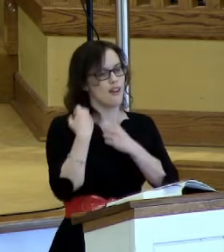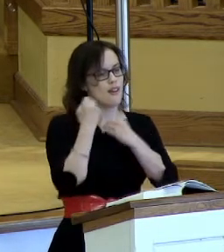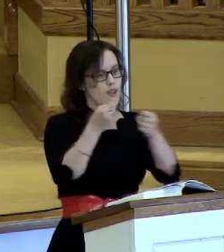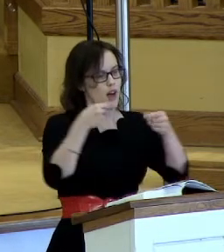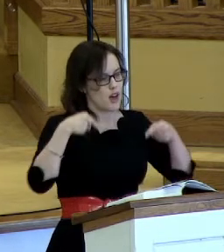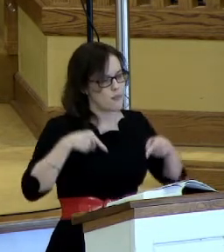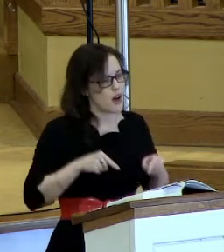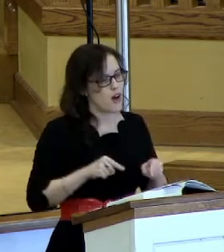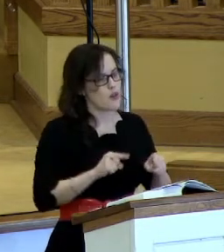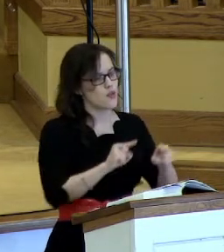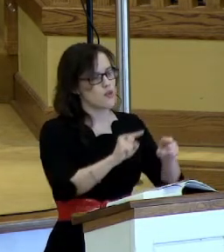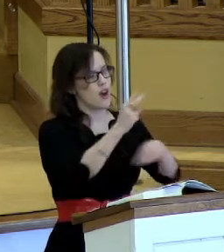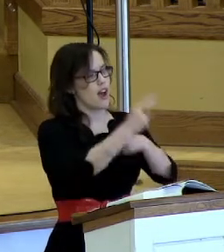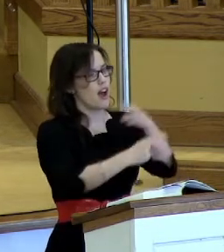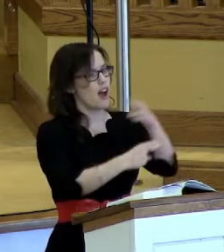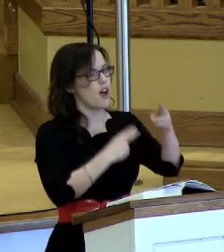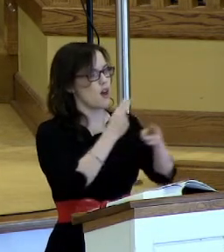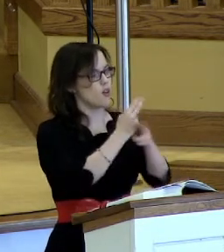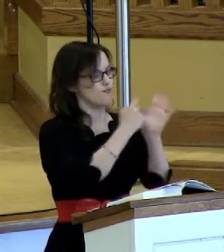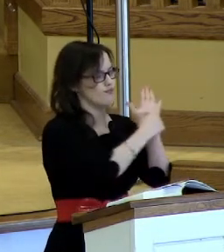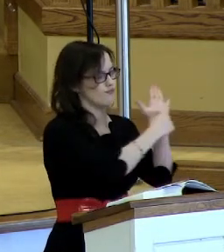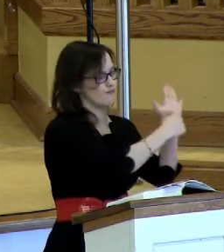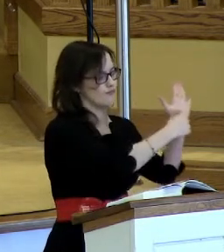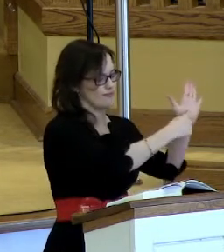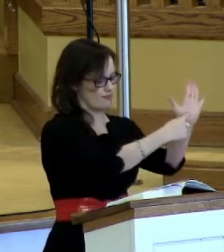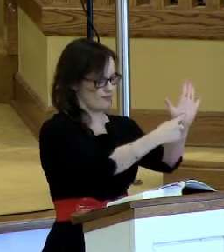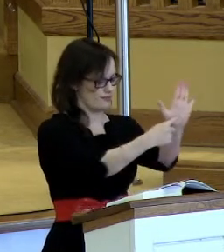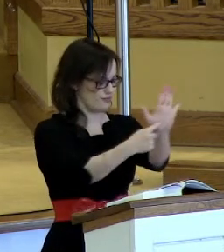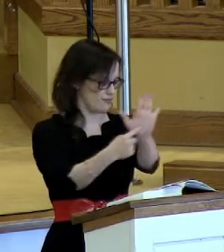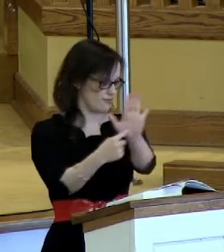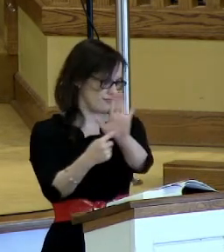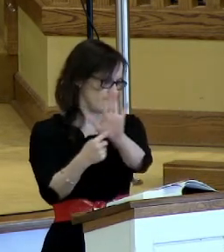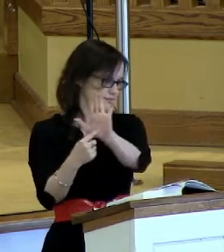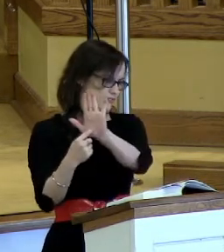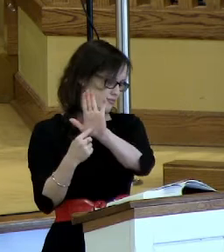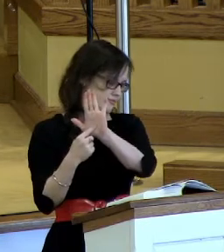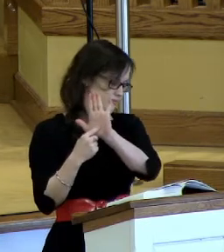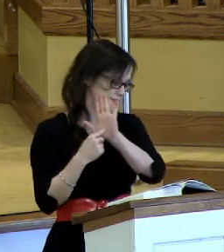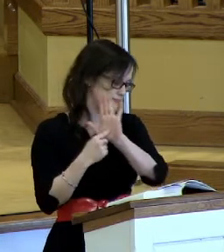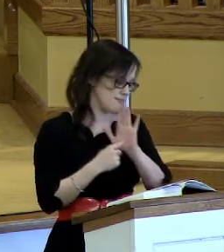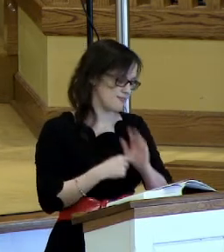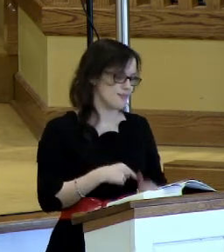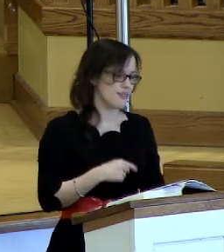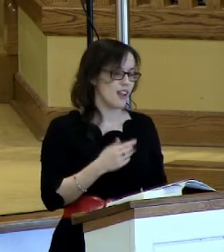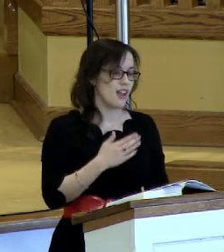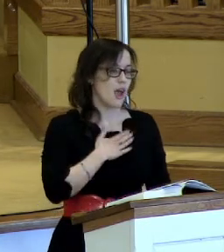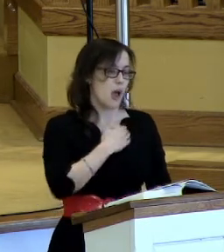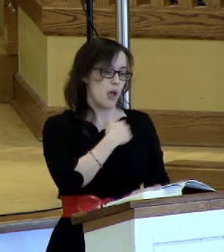thy power throughout the universe is blessed.